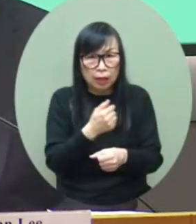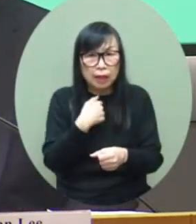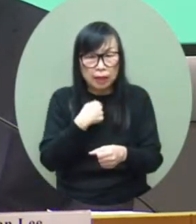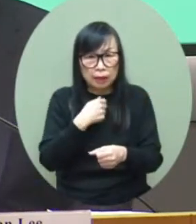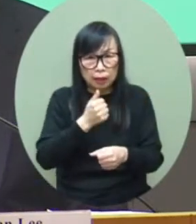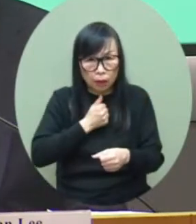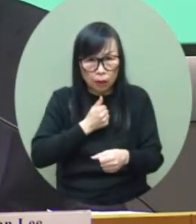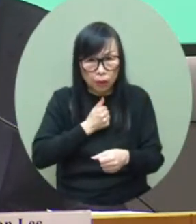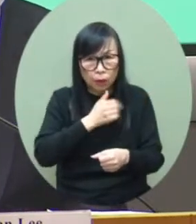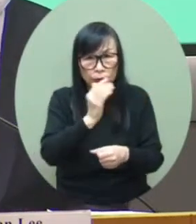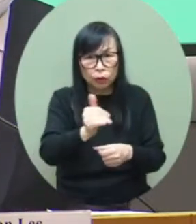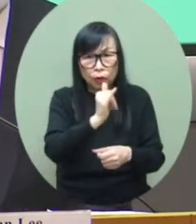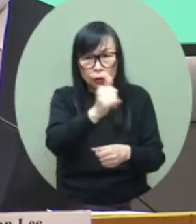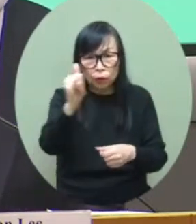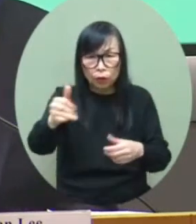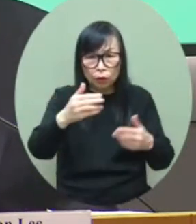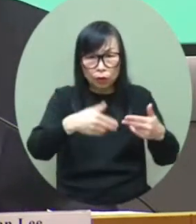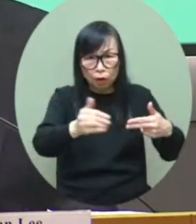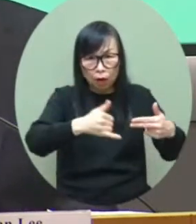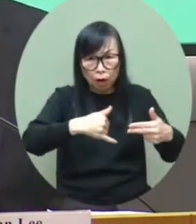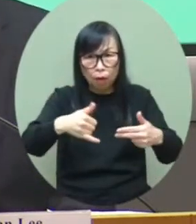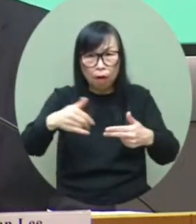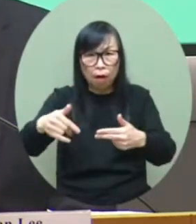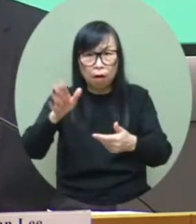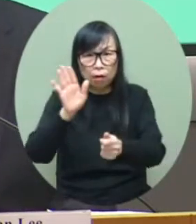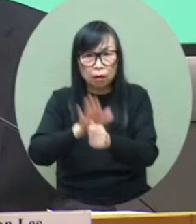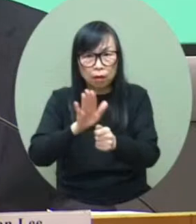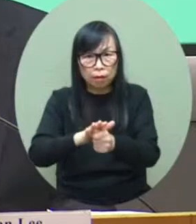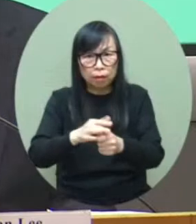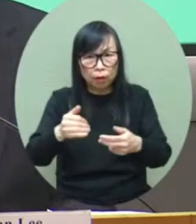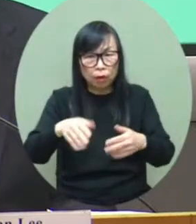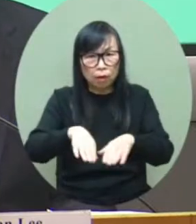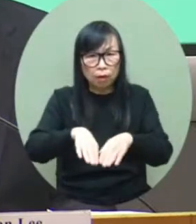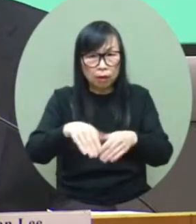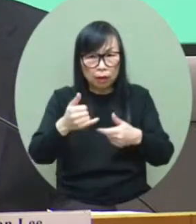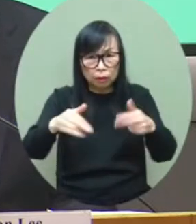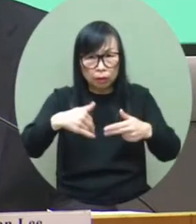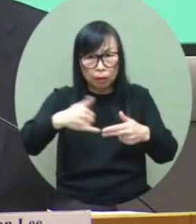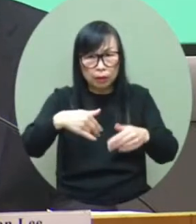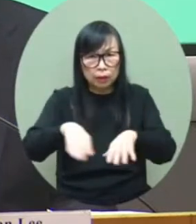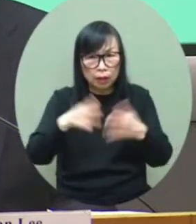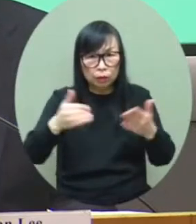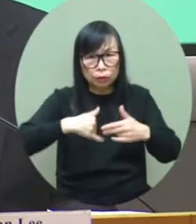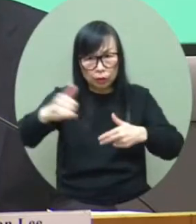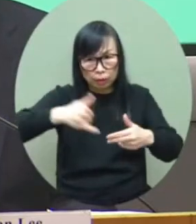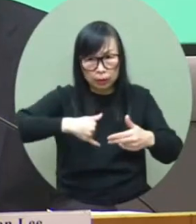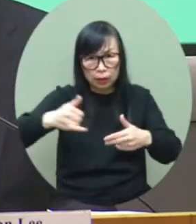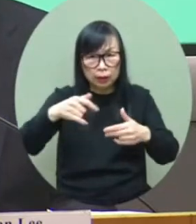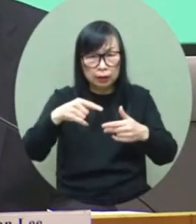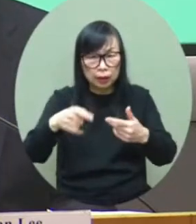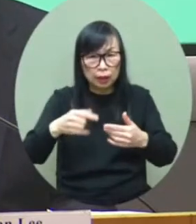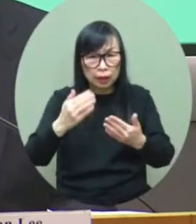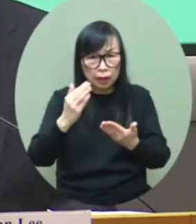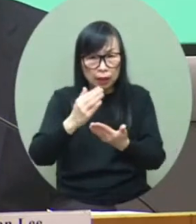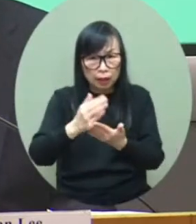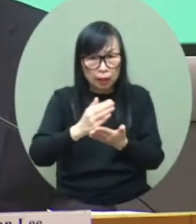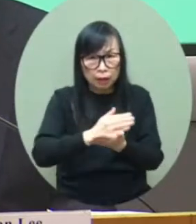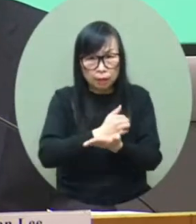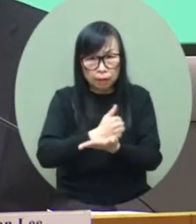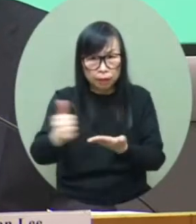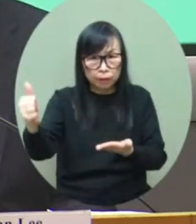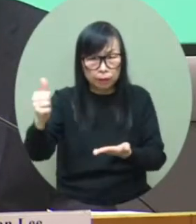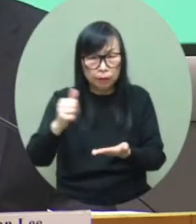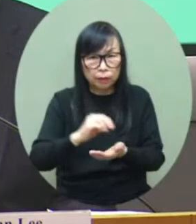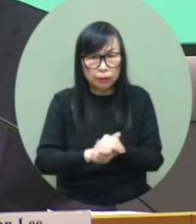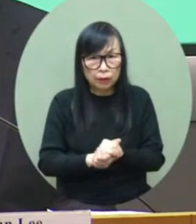smooth resumption of travel. And then we will deploy sufficient manpower at various BCPs to make sure that immigration